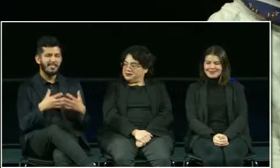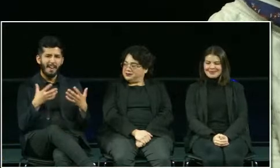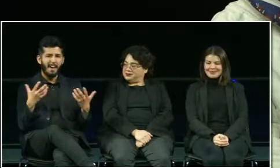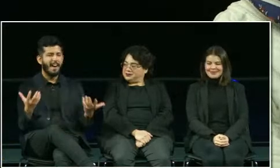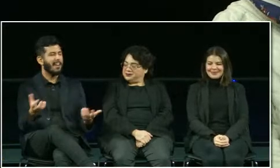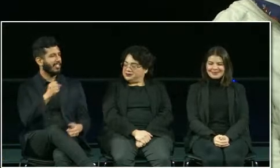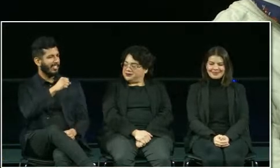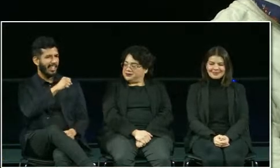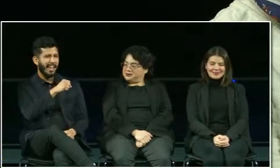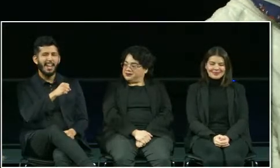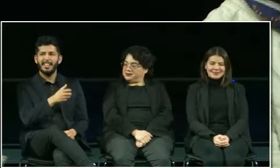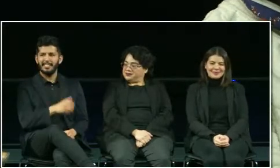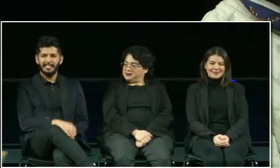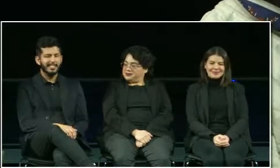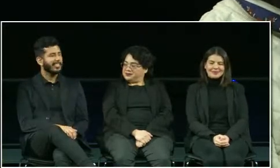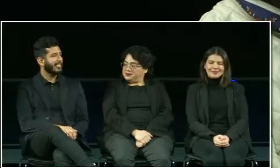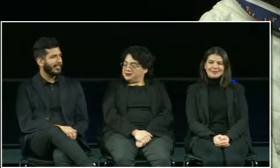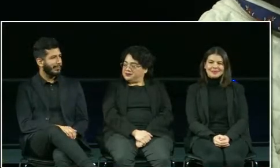Okay, thank you.